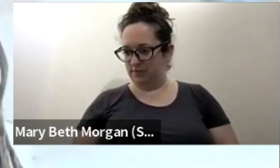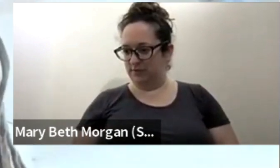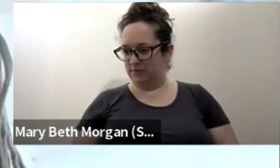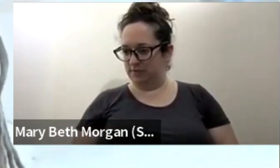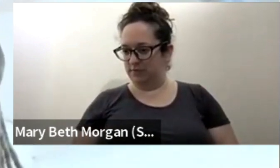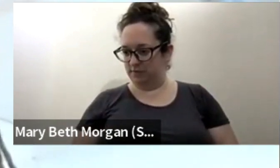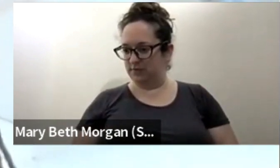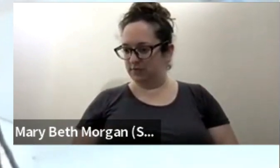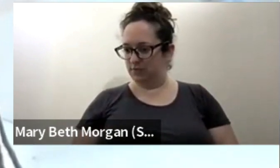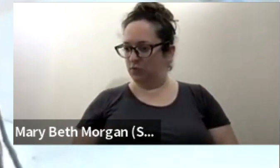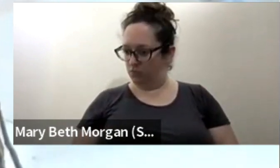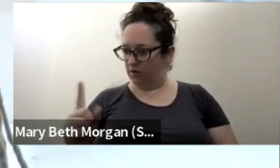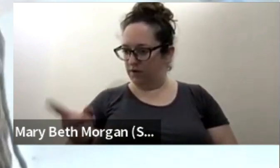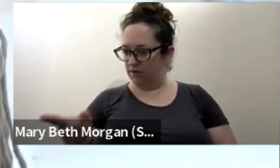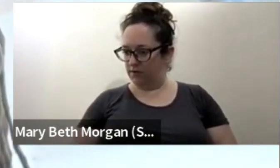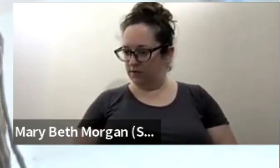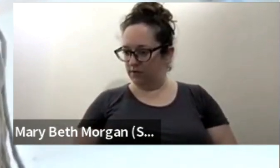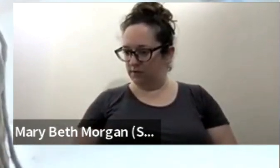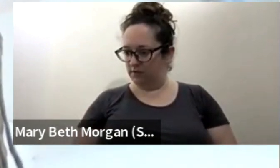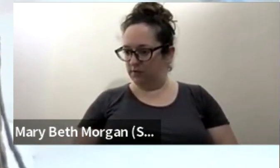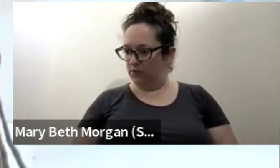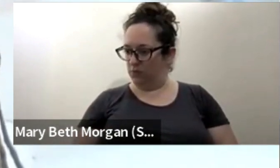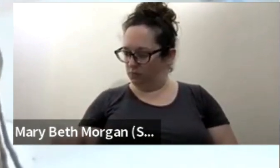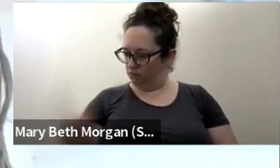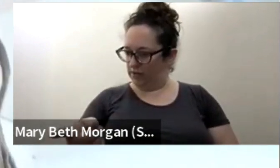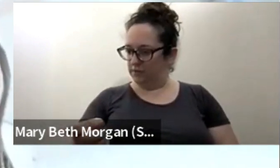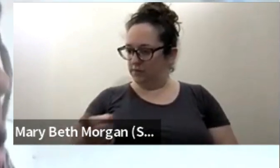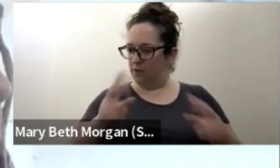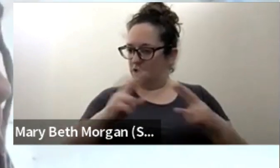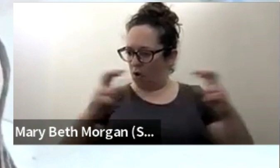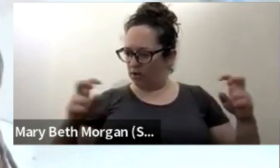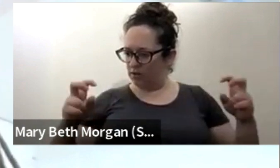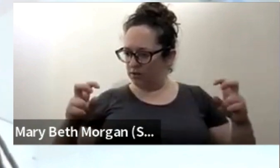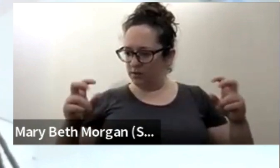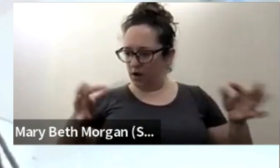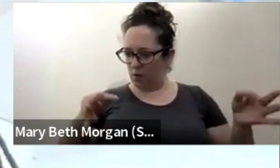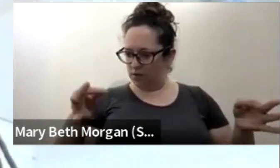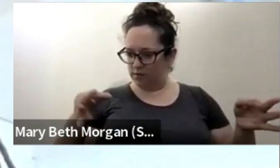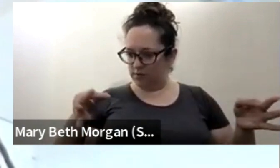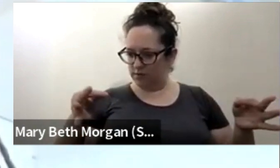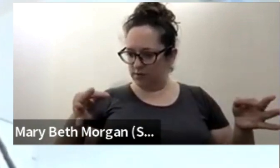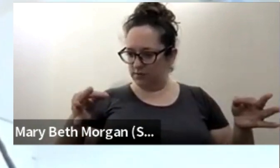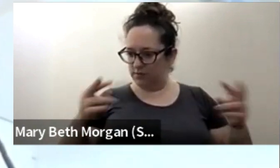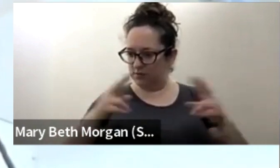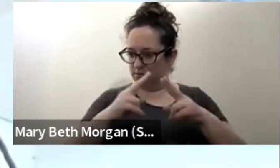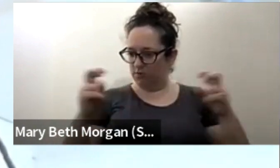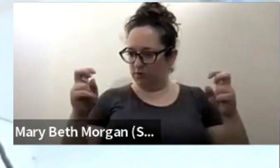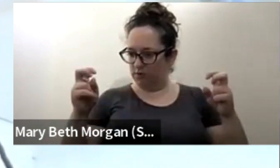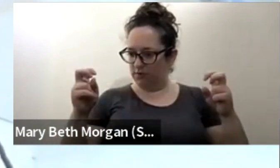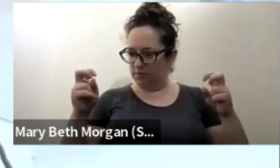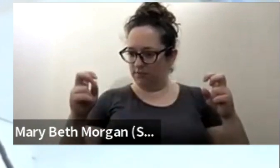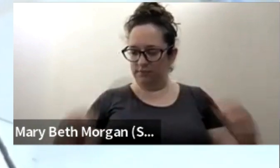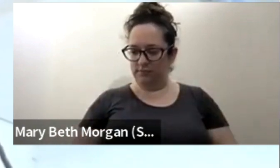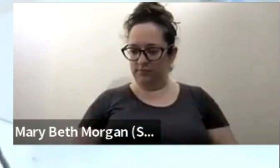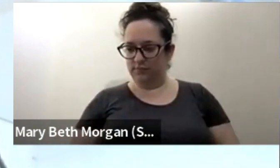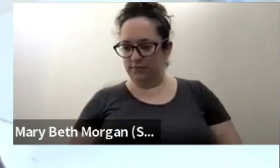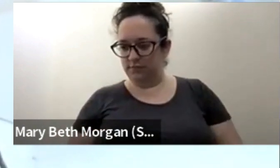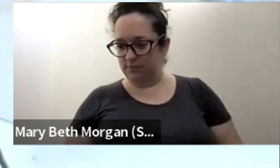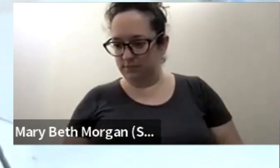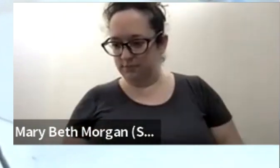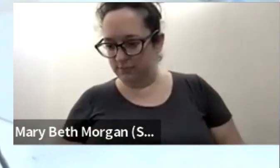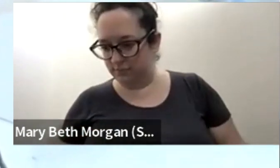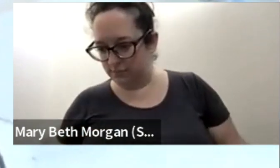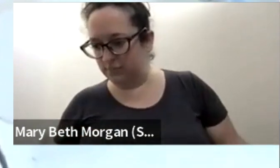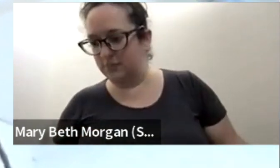it, and because she really is good at it and she's really into it. And then she instantly starts to get a